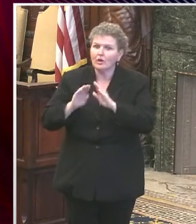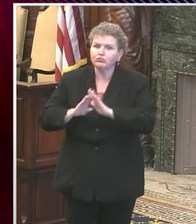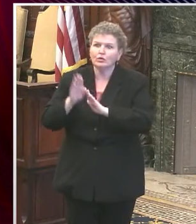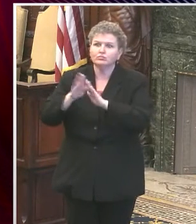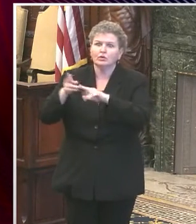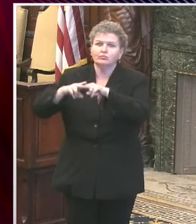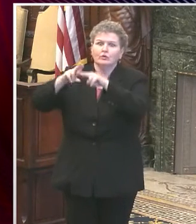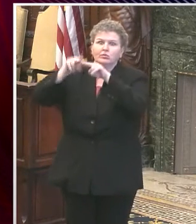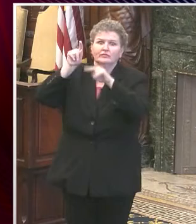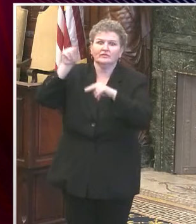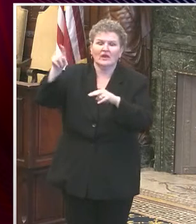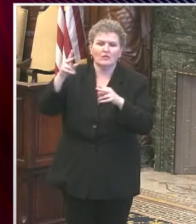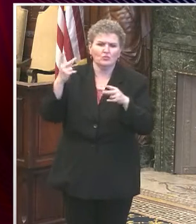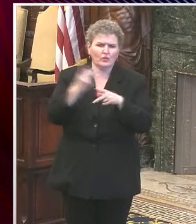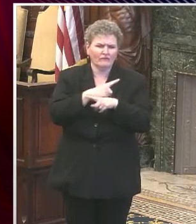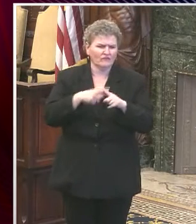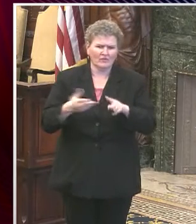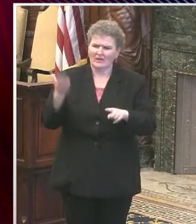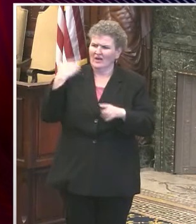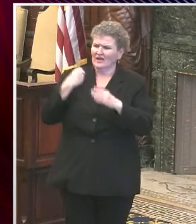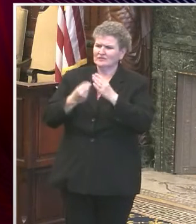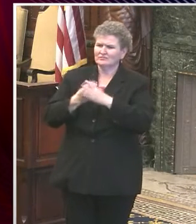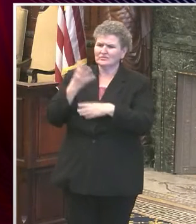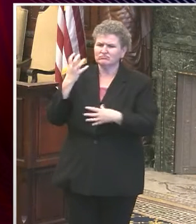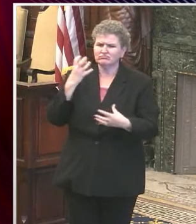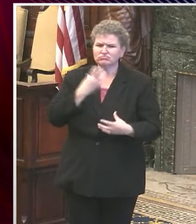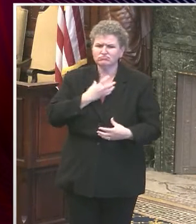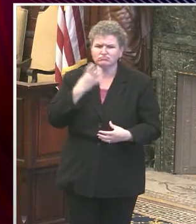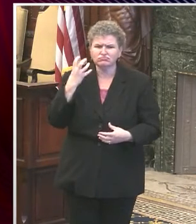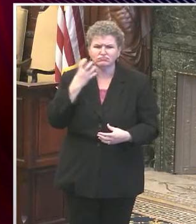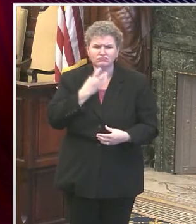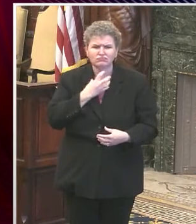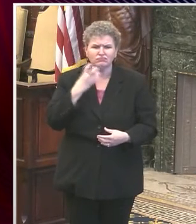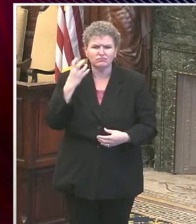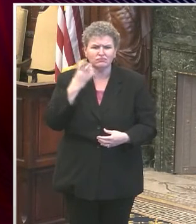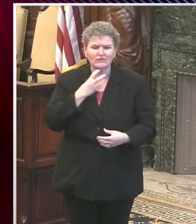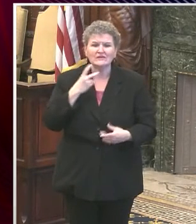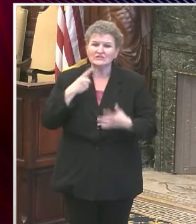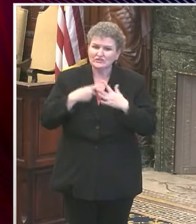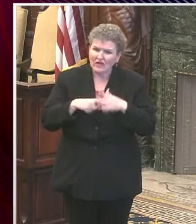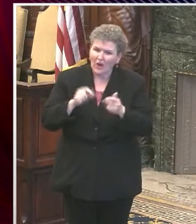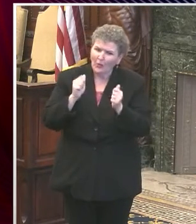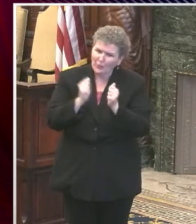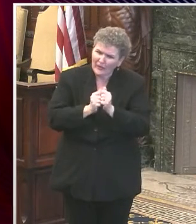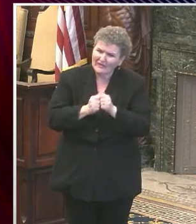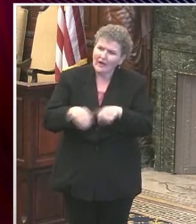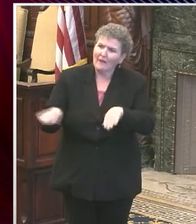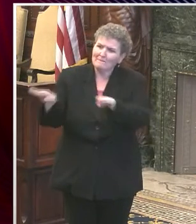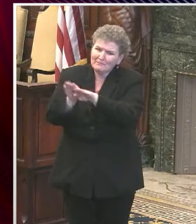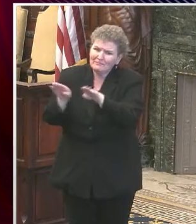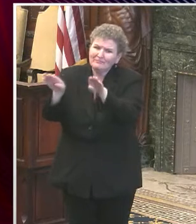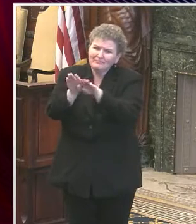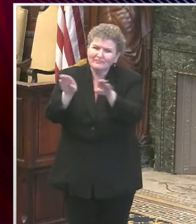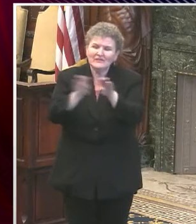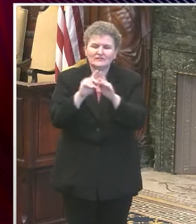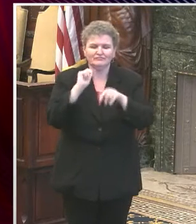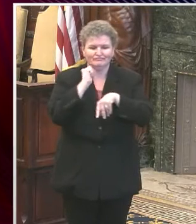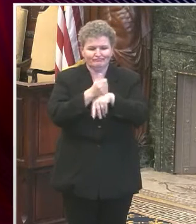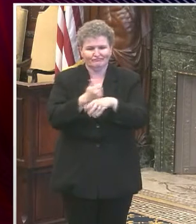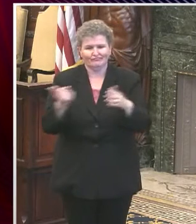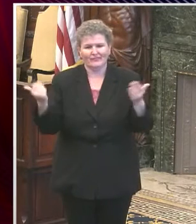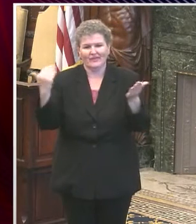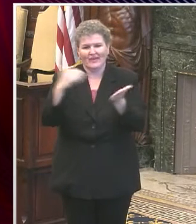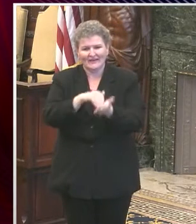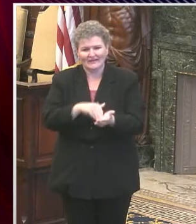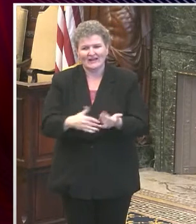And in fact, several countries are now reimposing restrictions that they had first imposed last spring that they have rescinded. A lesson here